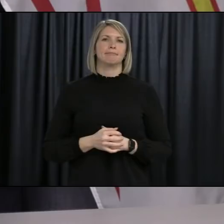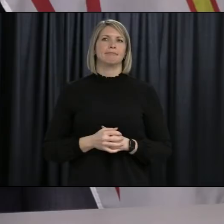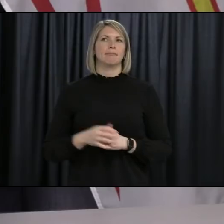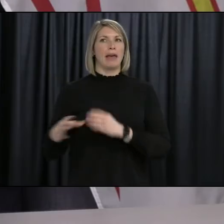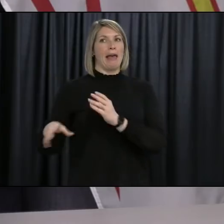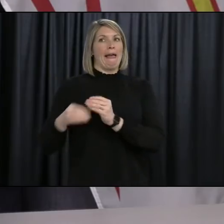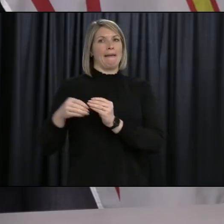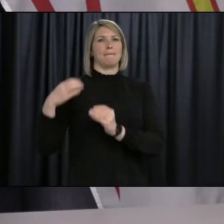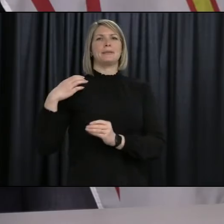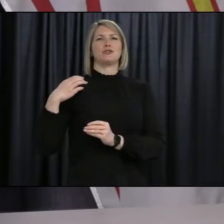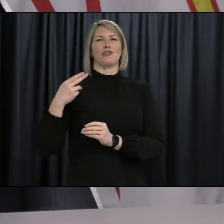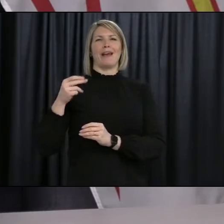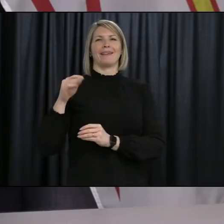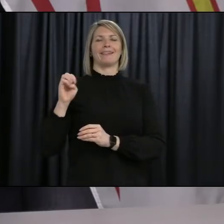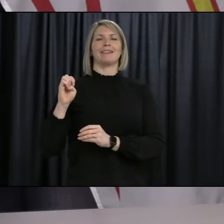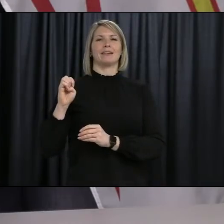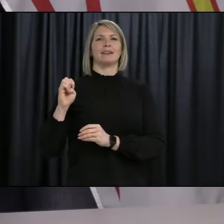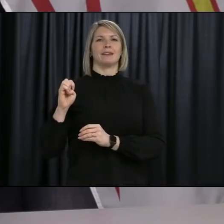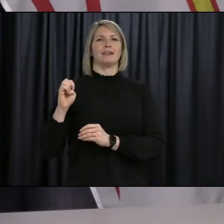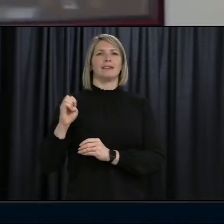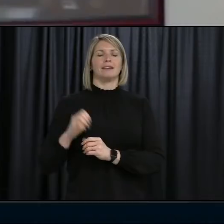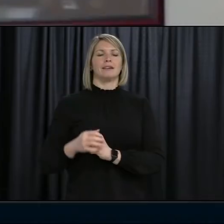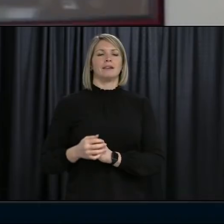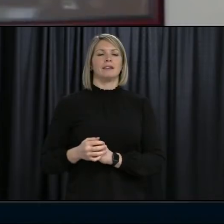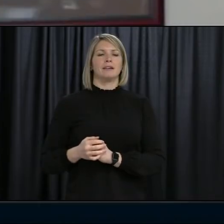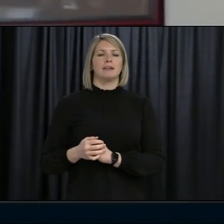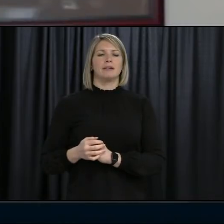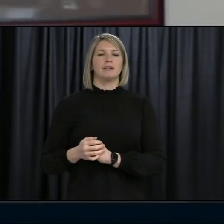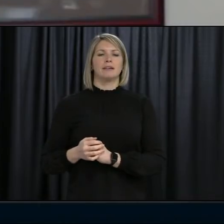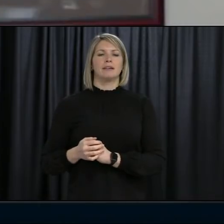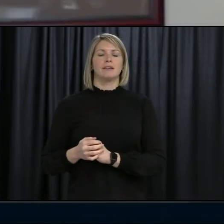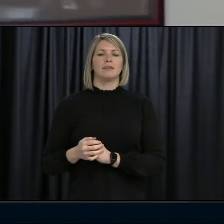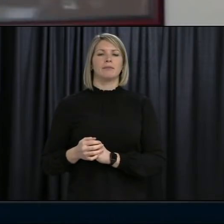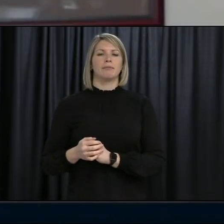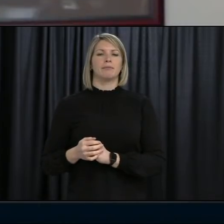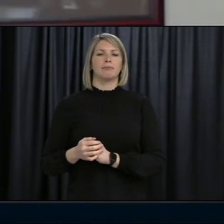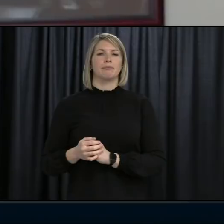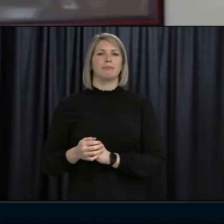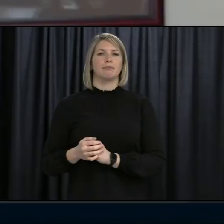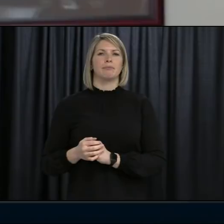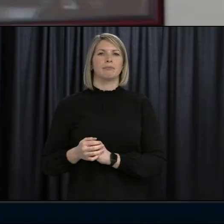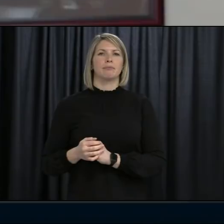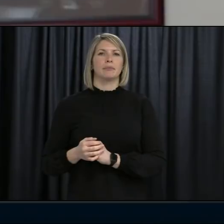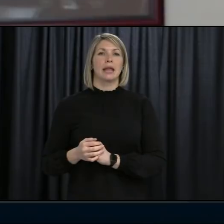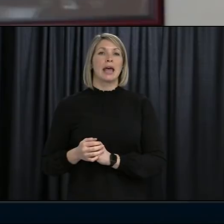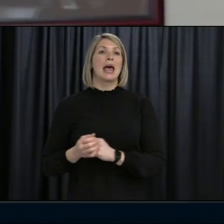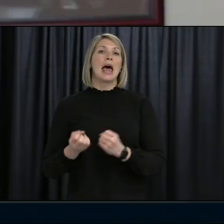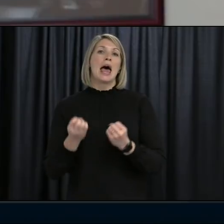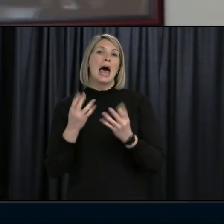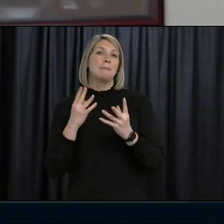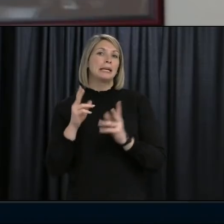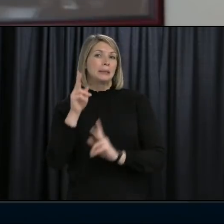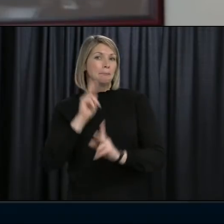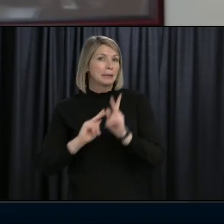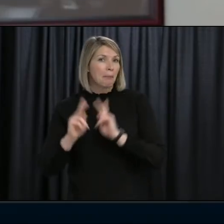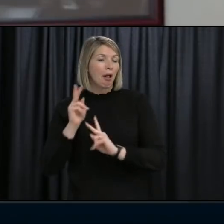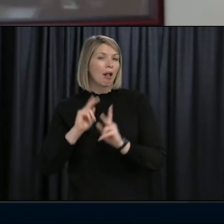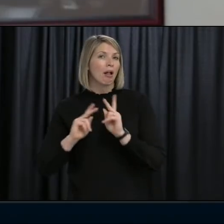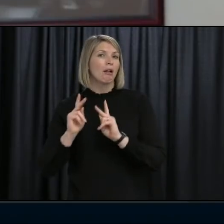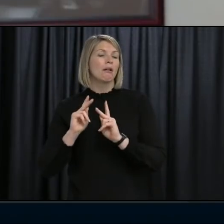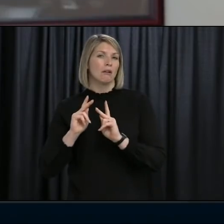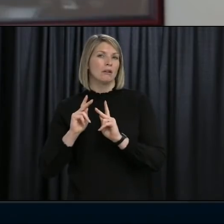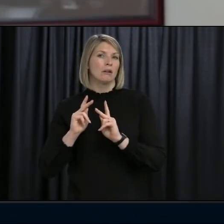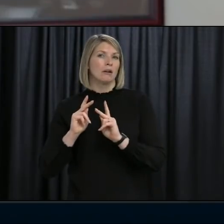I was just going to add, Linda, that in terms of the number of tests rather than the number of people tested,